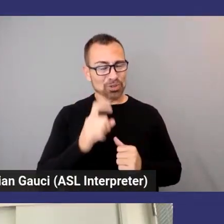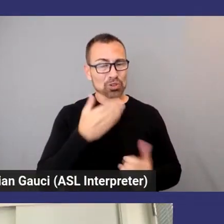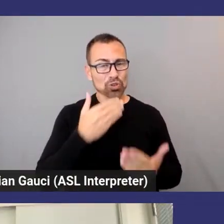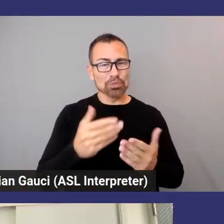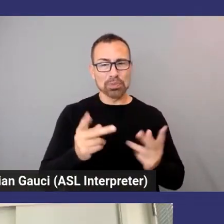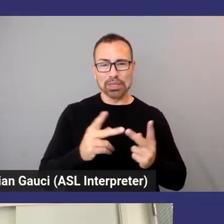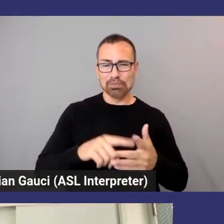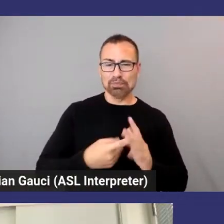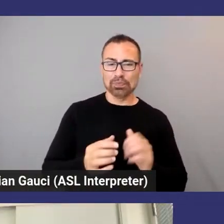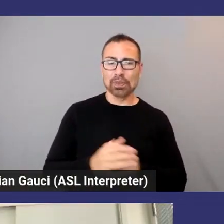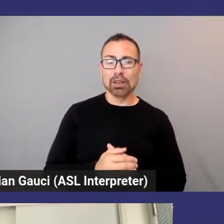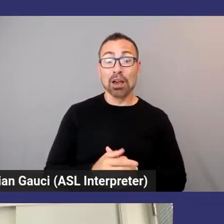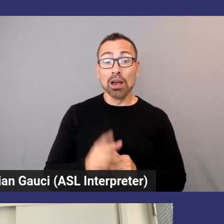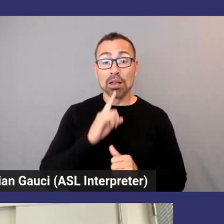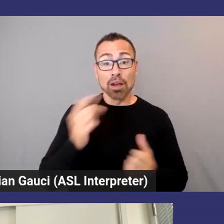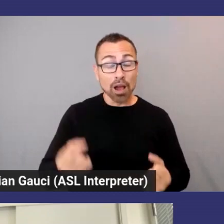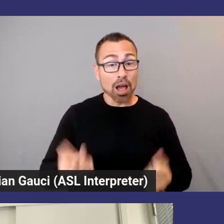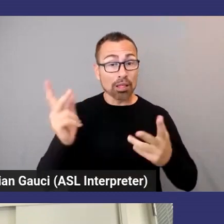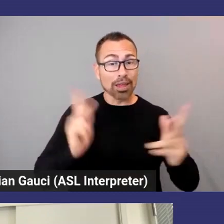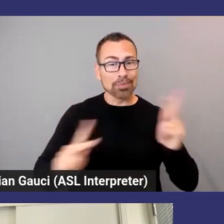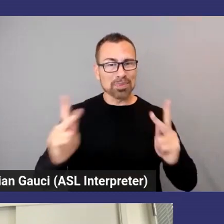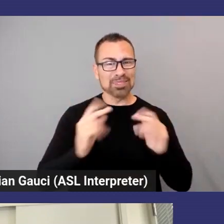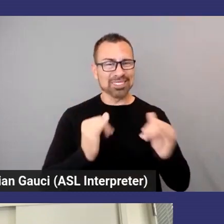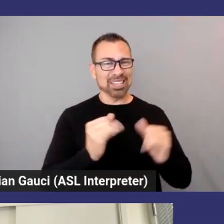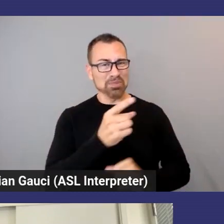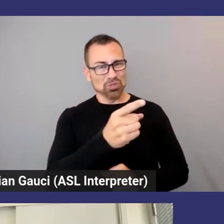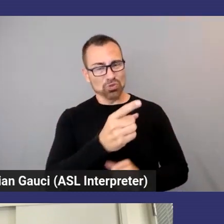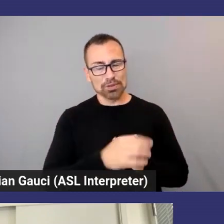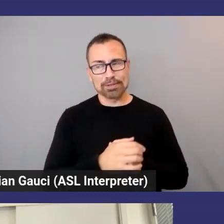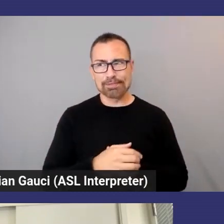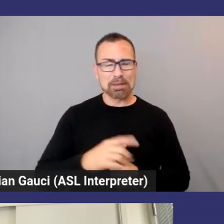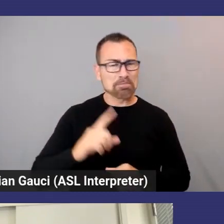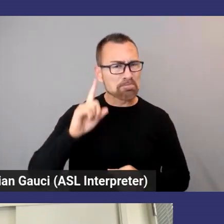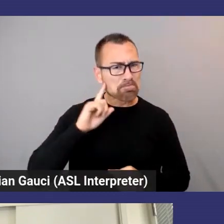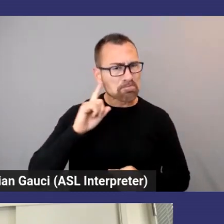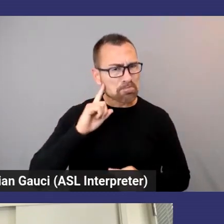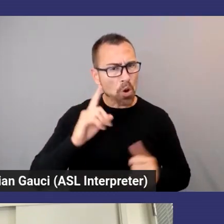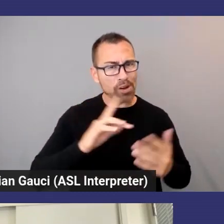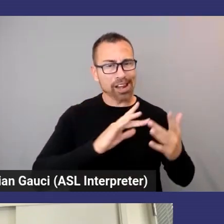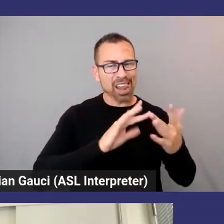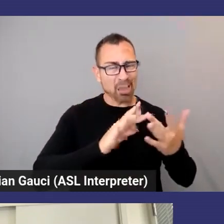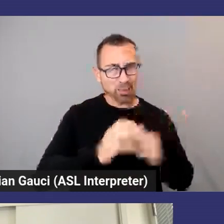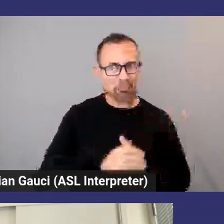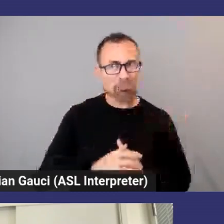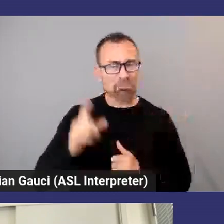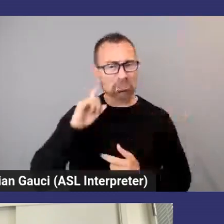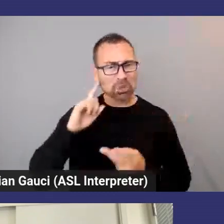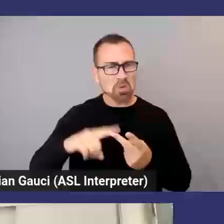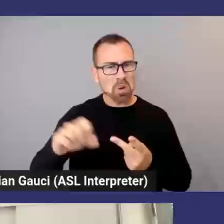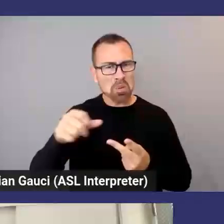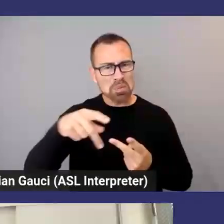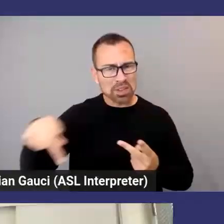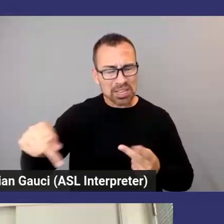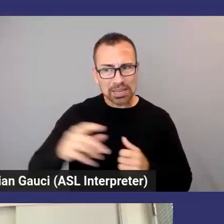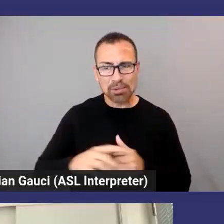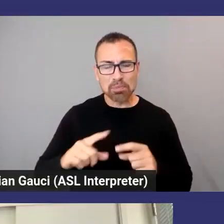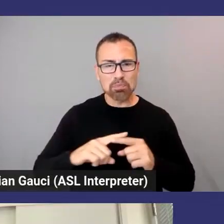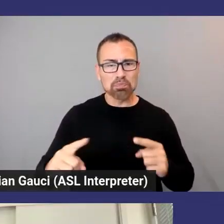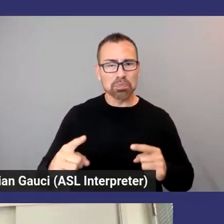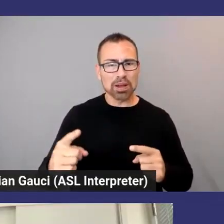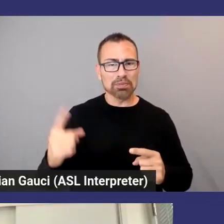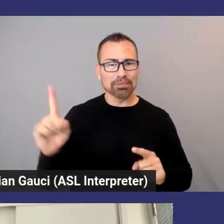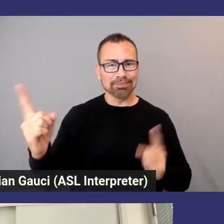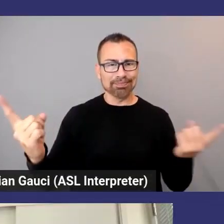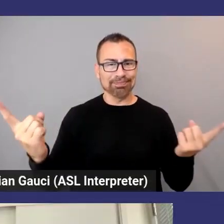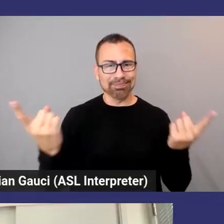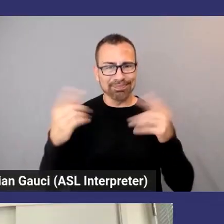um, there's a lot of people that are in that same kind of boat, right? They've heard networking, they've heard application, but when you bridge the two together, they're like, "What